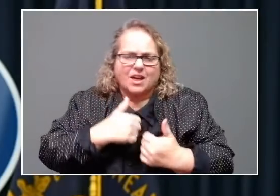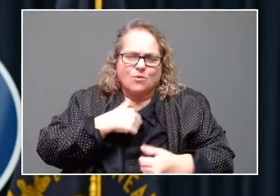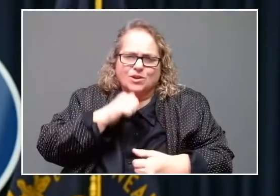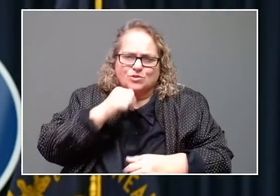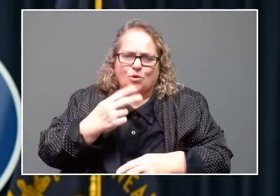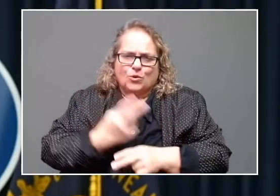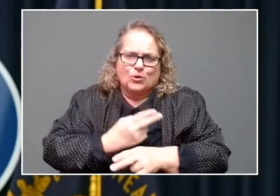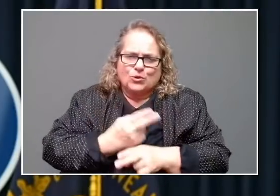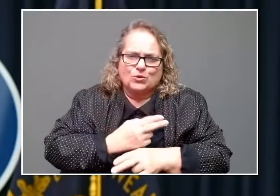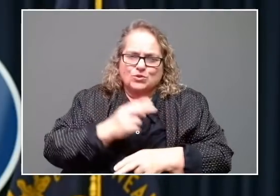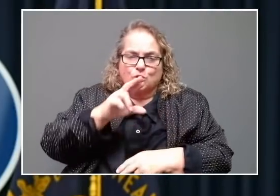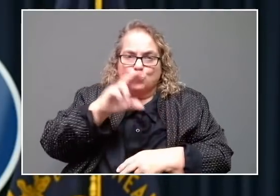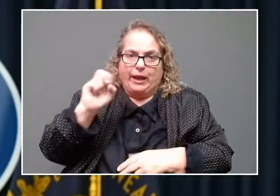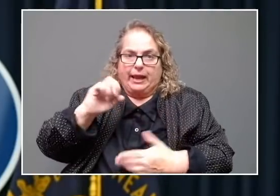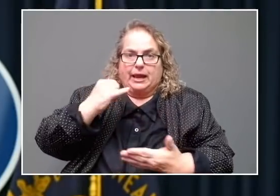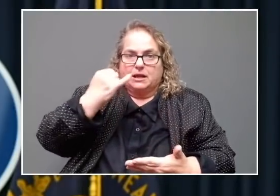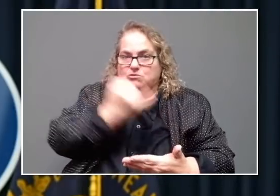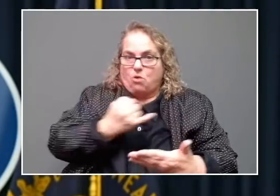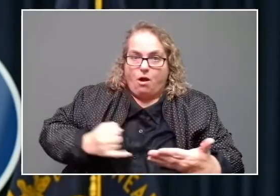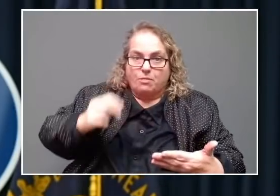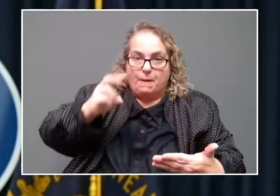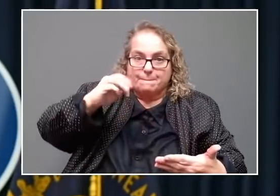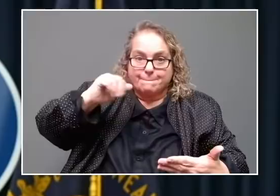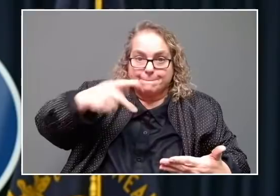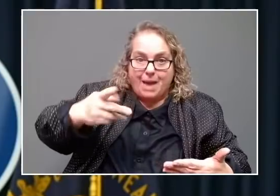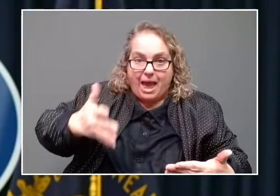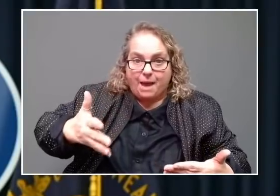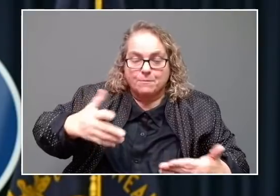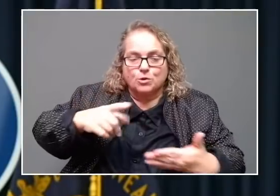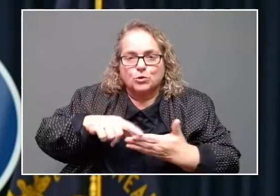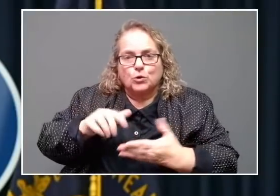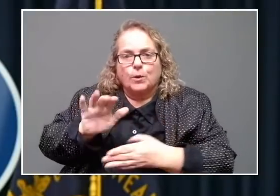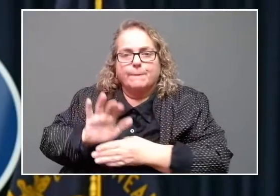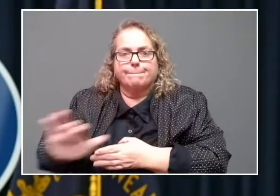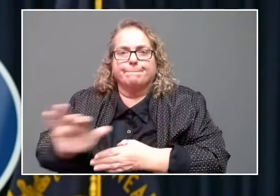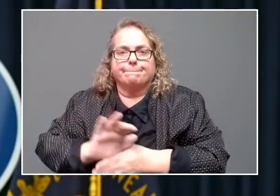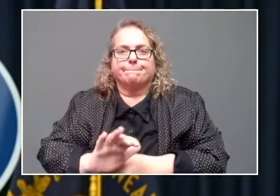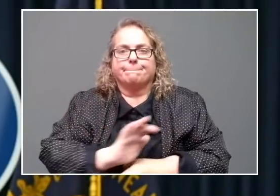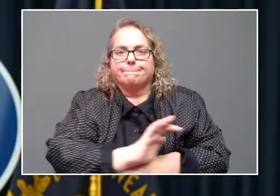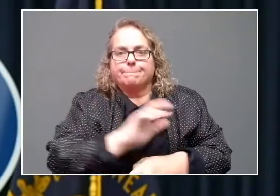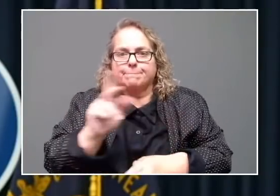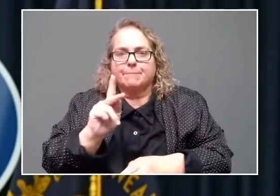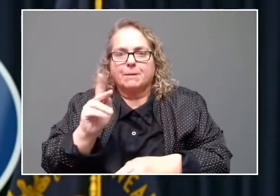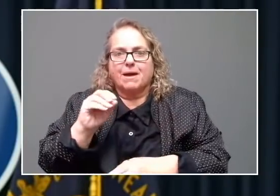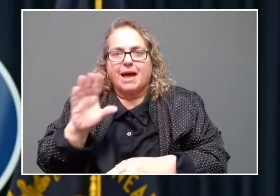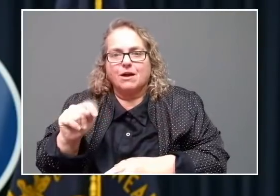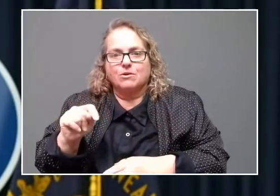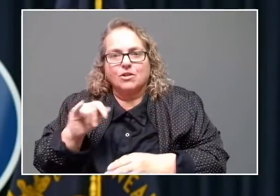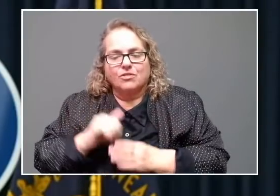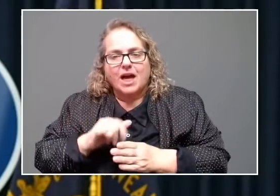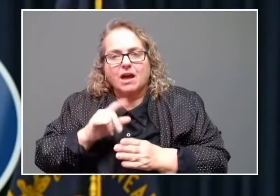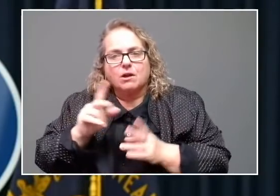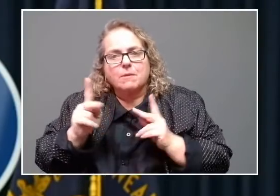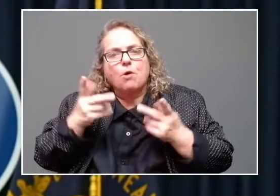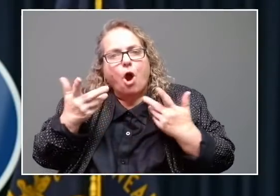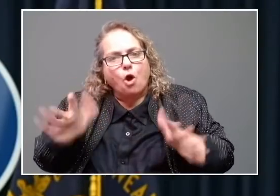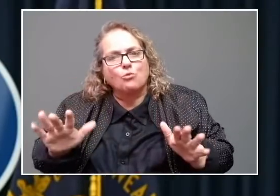as another tool to lessen the influence, again, of folks who are left out far too